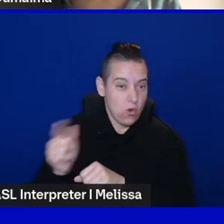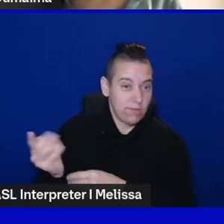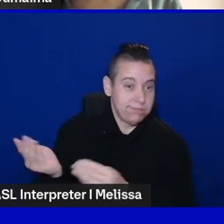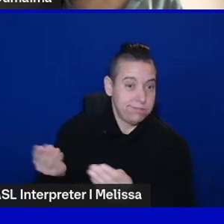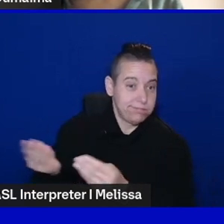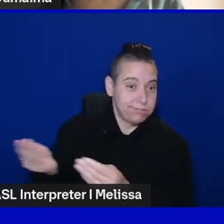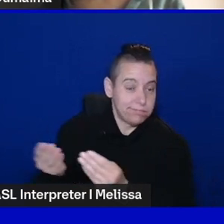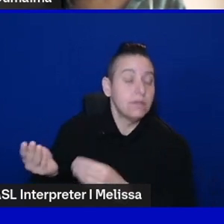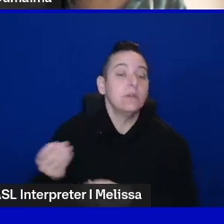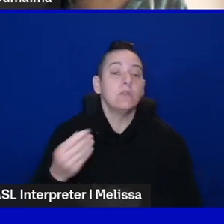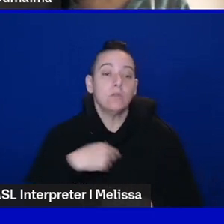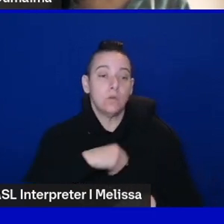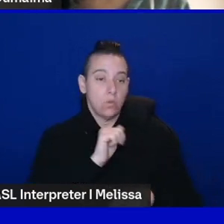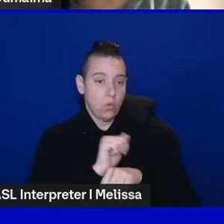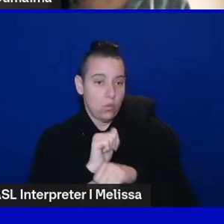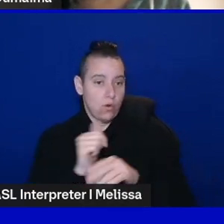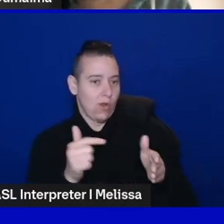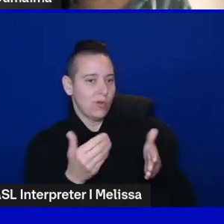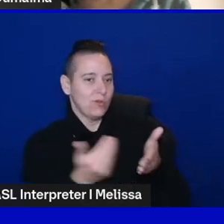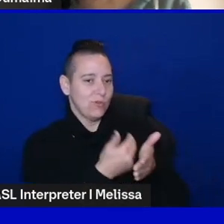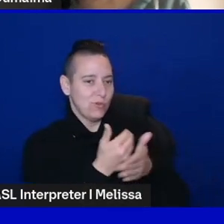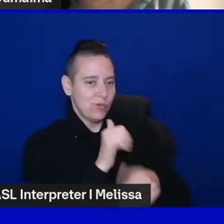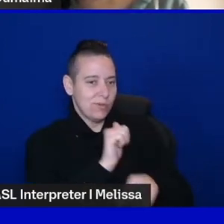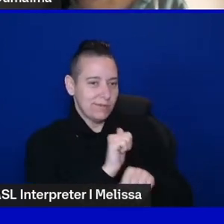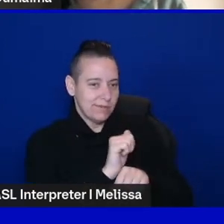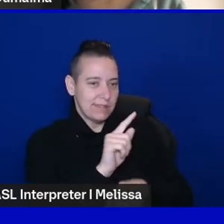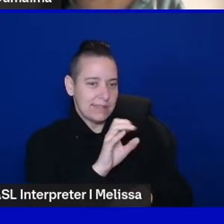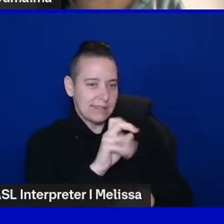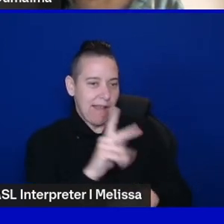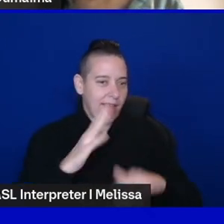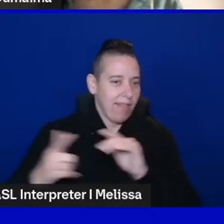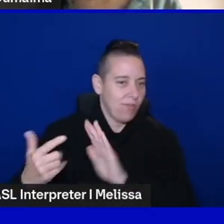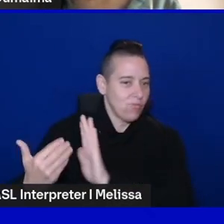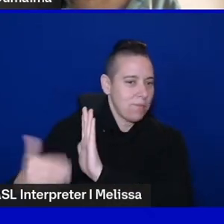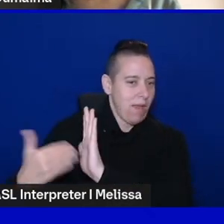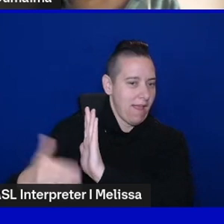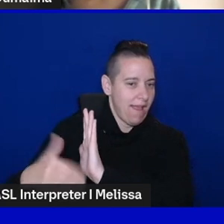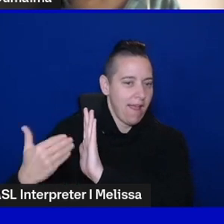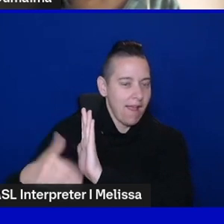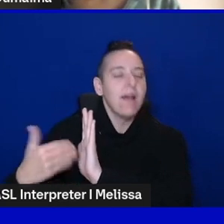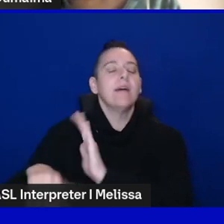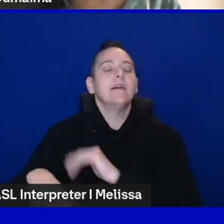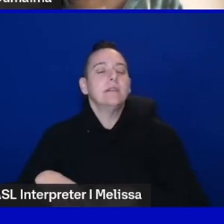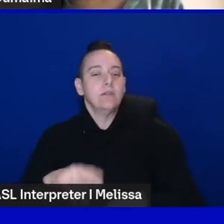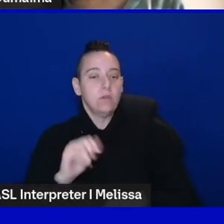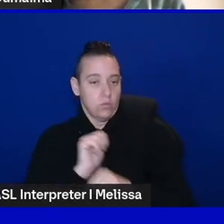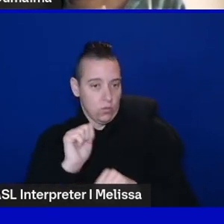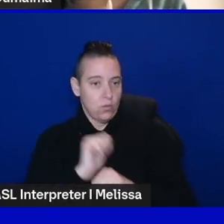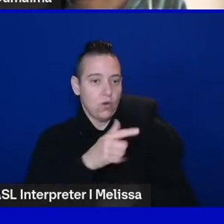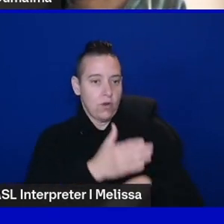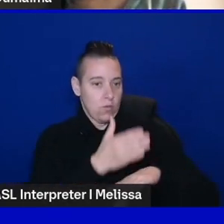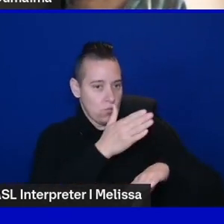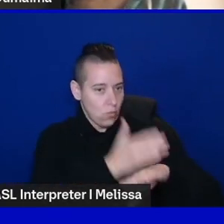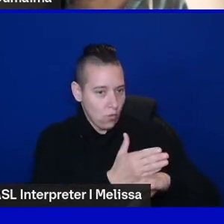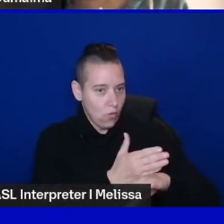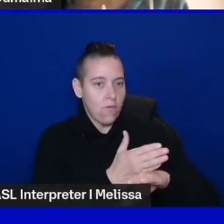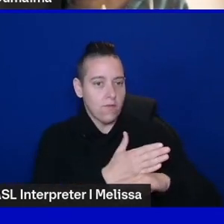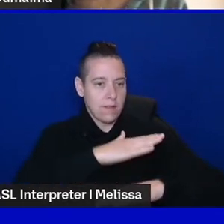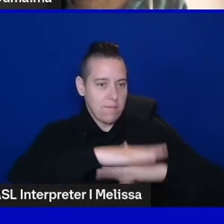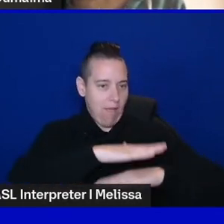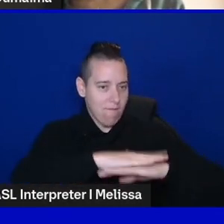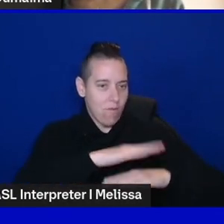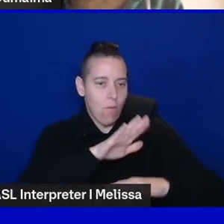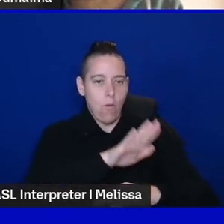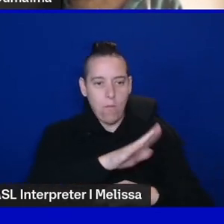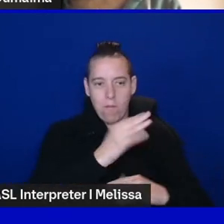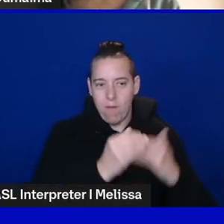we actually work on new tasks instead of repetitive tasks. And we work on actually improving the platform and